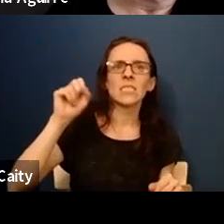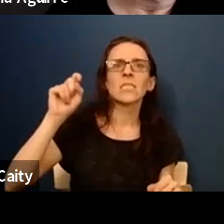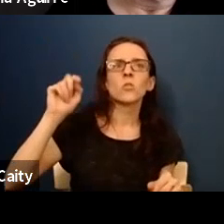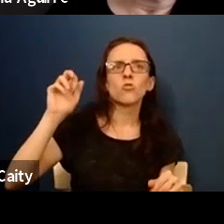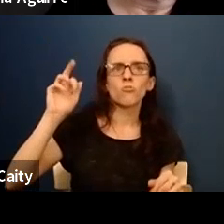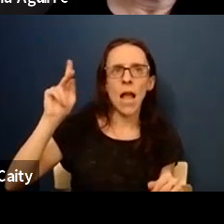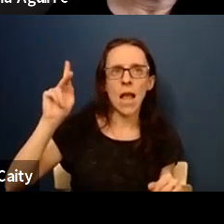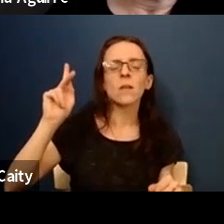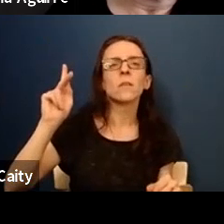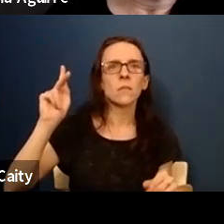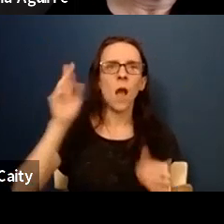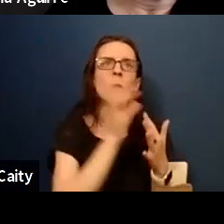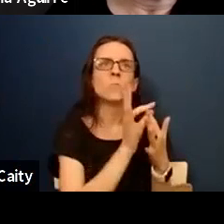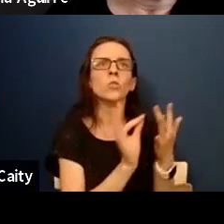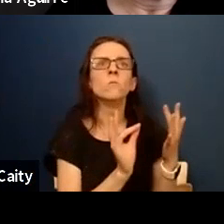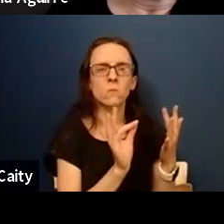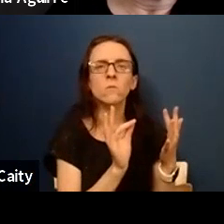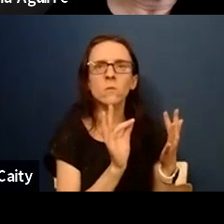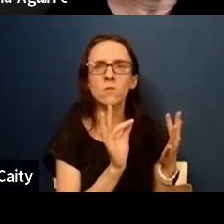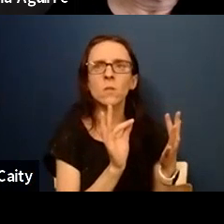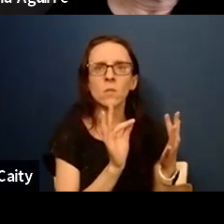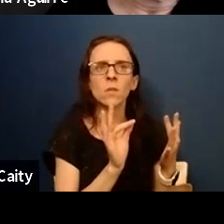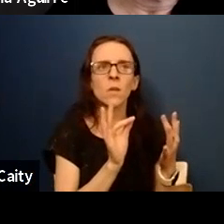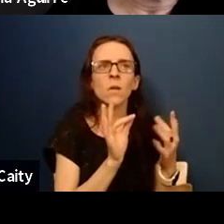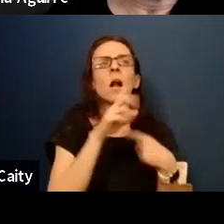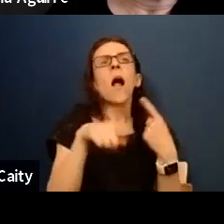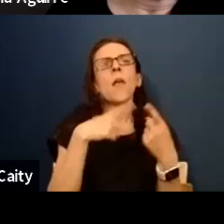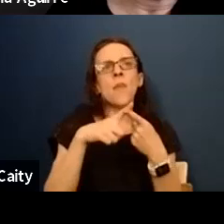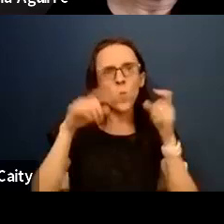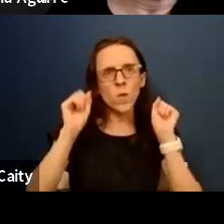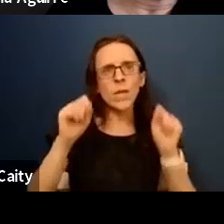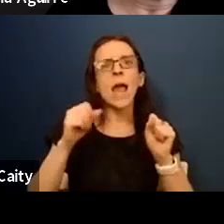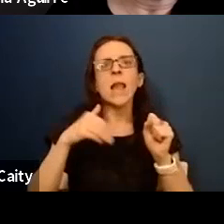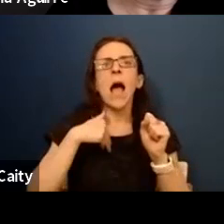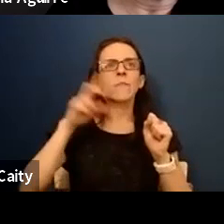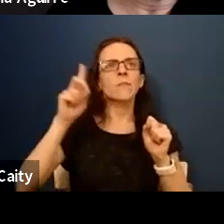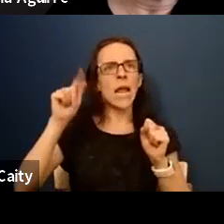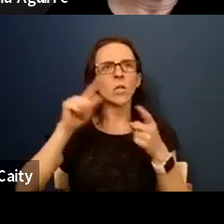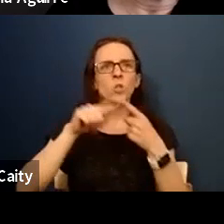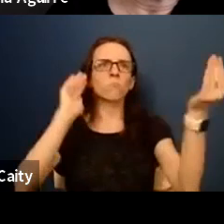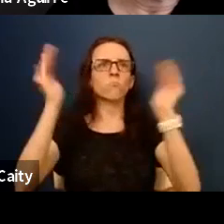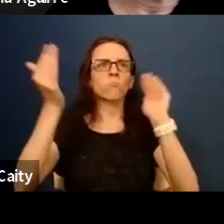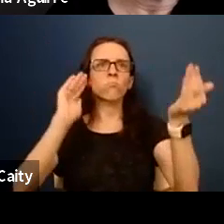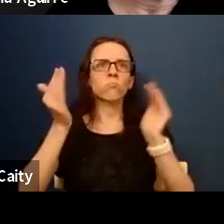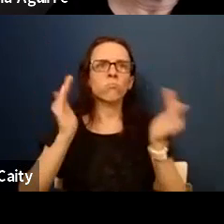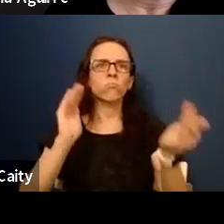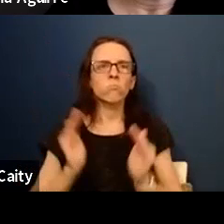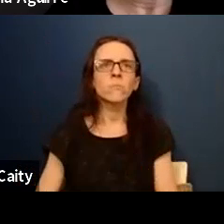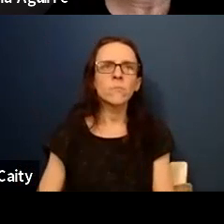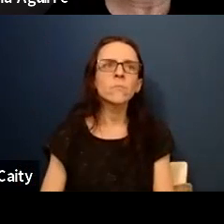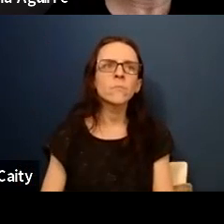tract option to be able to more readily compare kind of what each of them will yield.